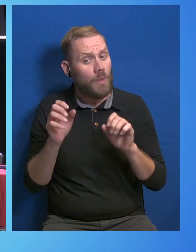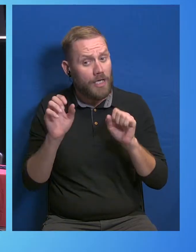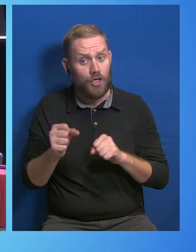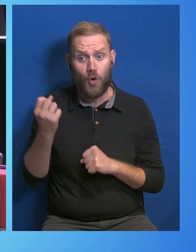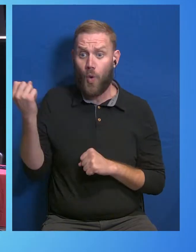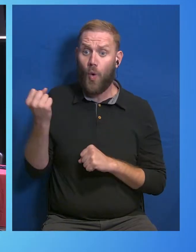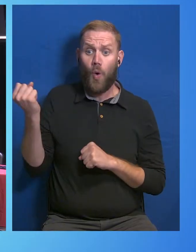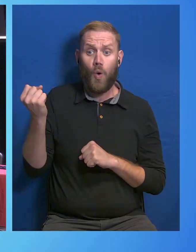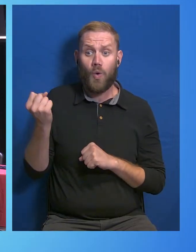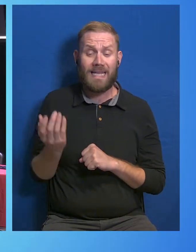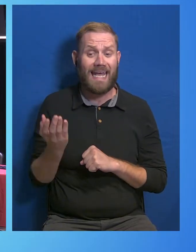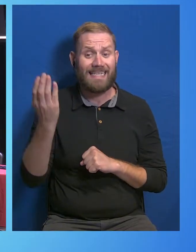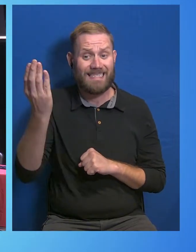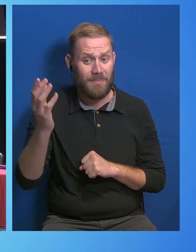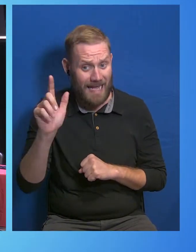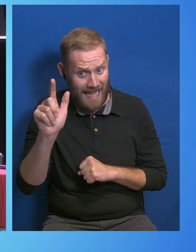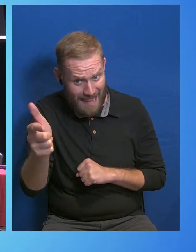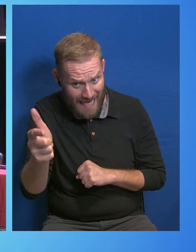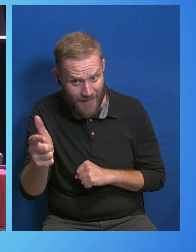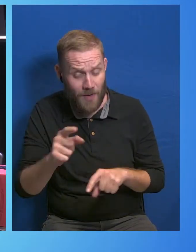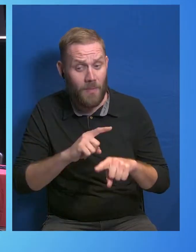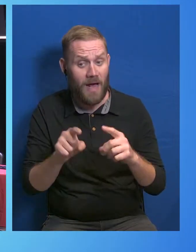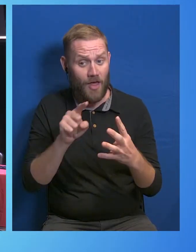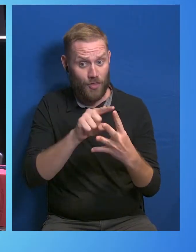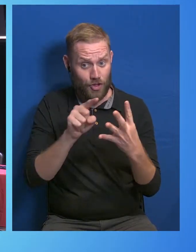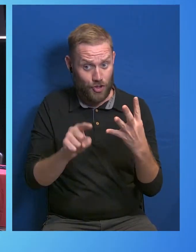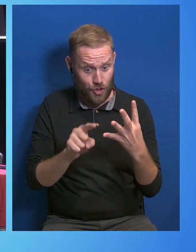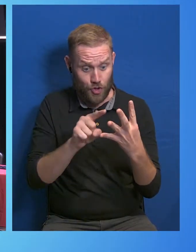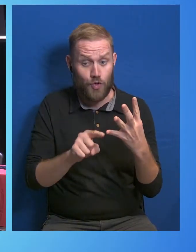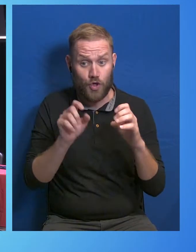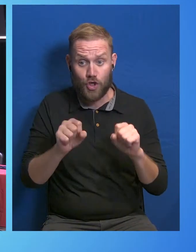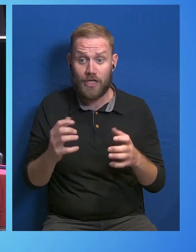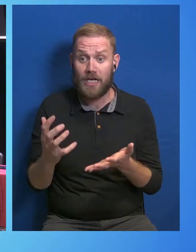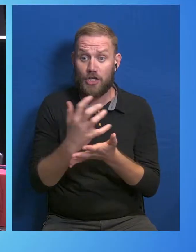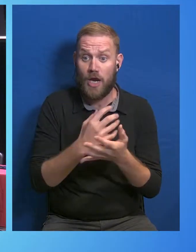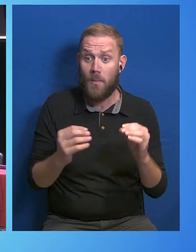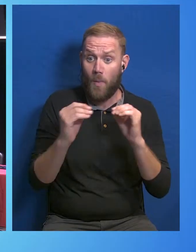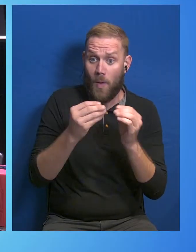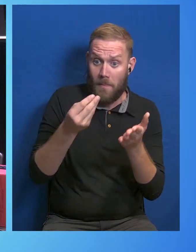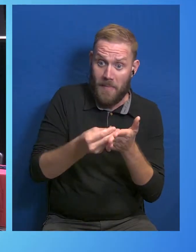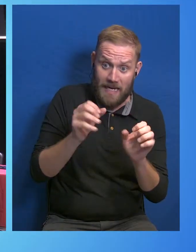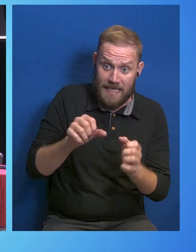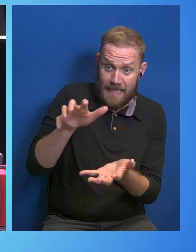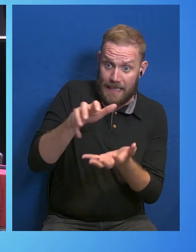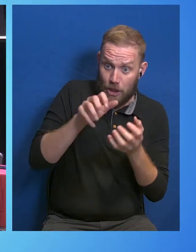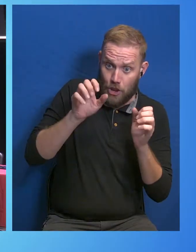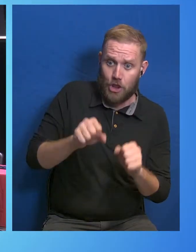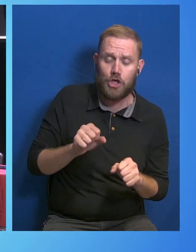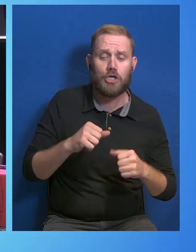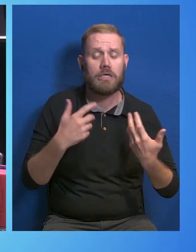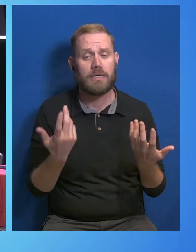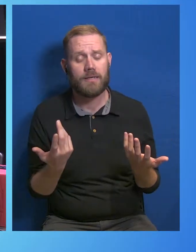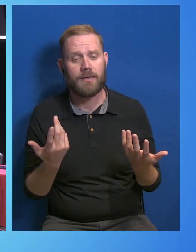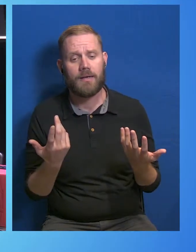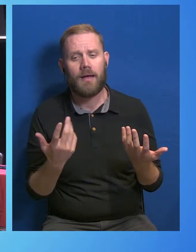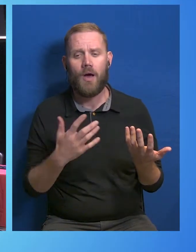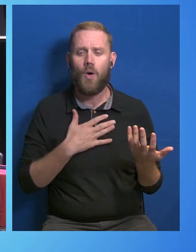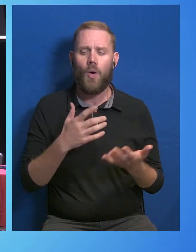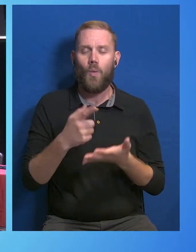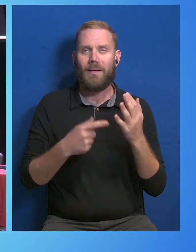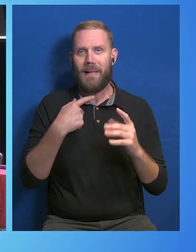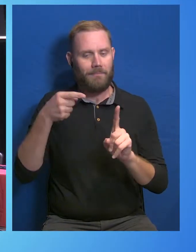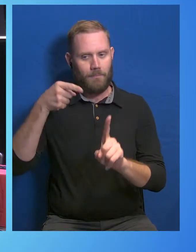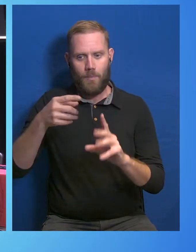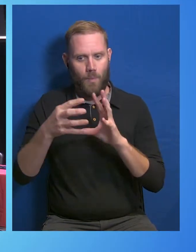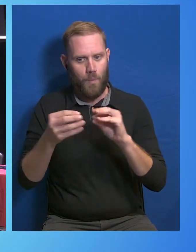later, but those 2 that could generate more, or I guess what I'm saying